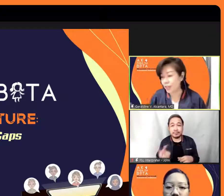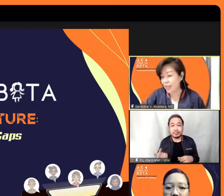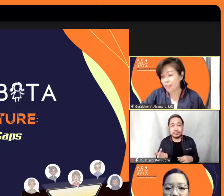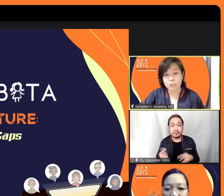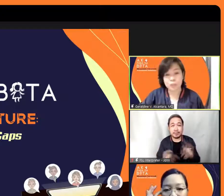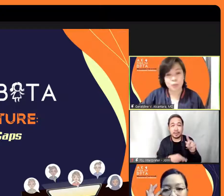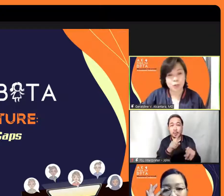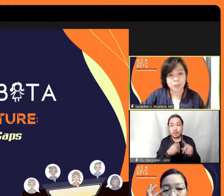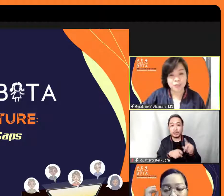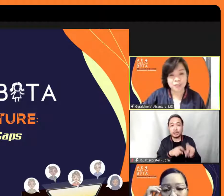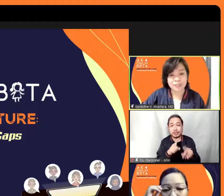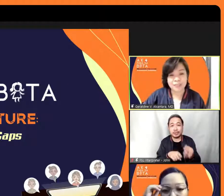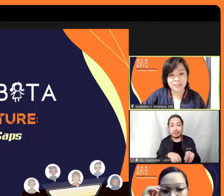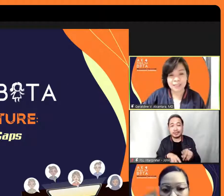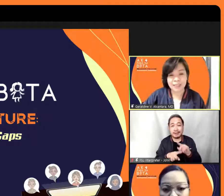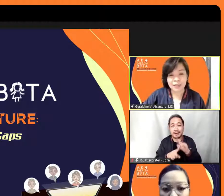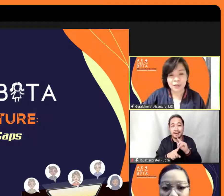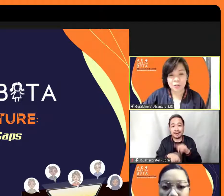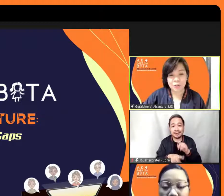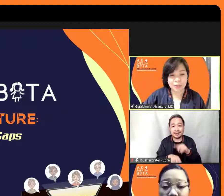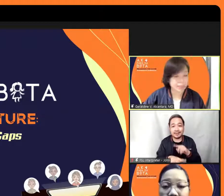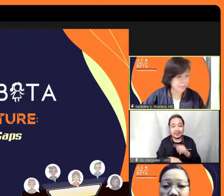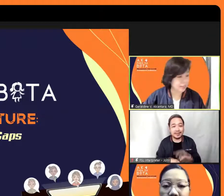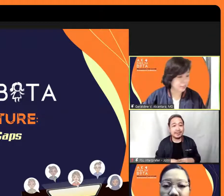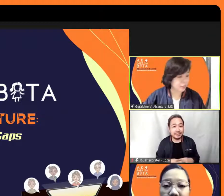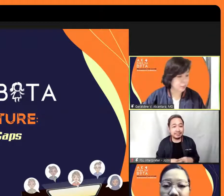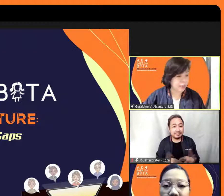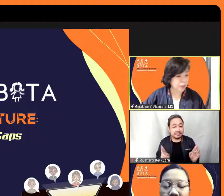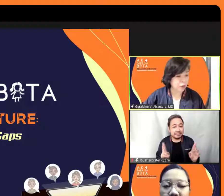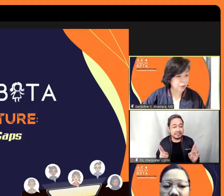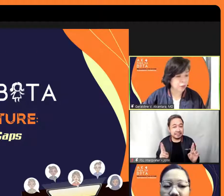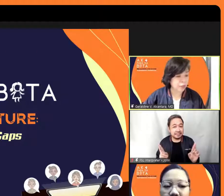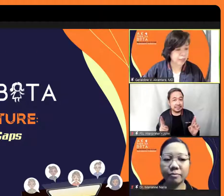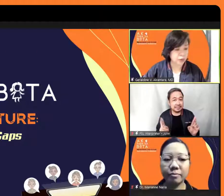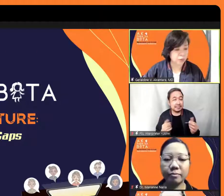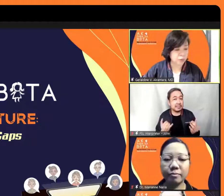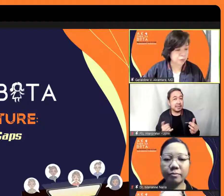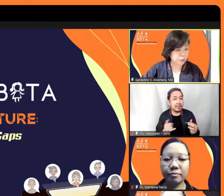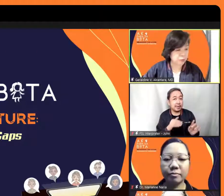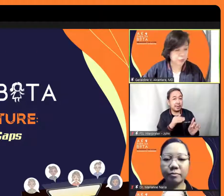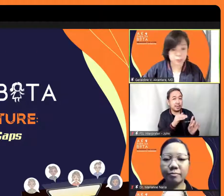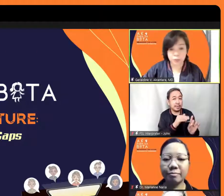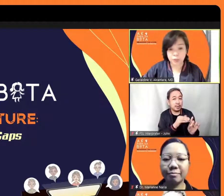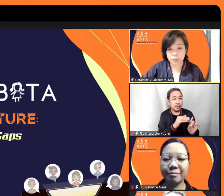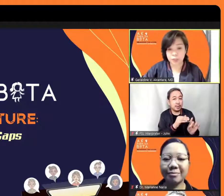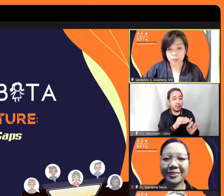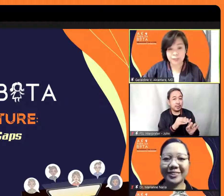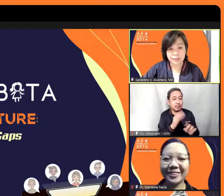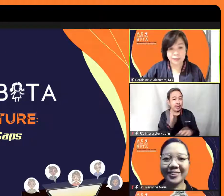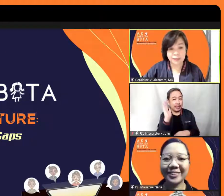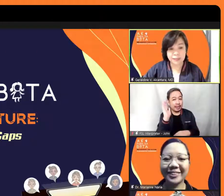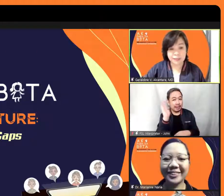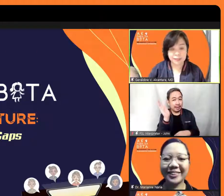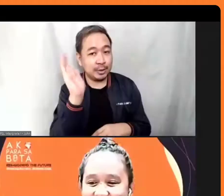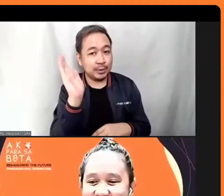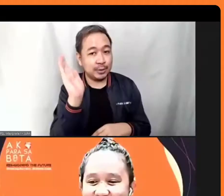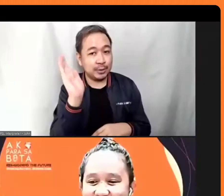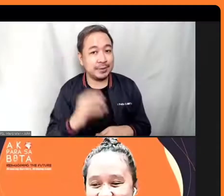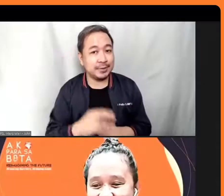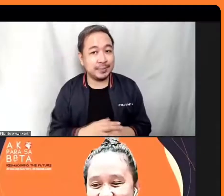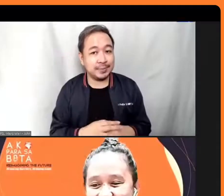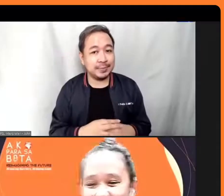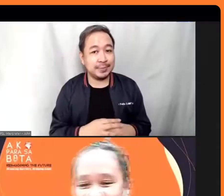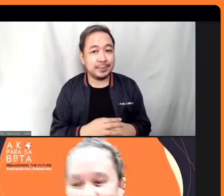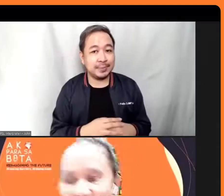question and answer portion. Are we ready? So may I call on our resource persons